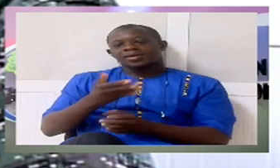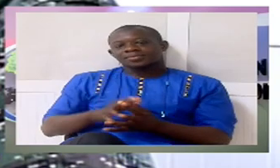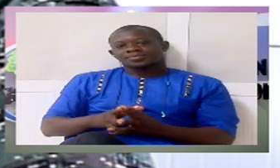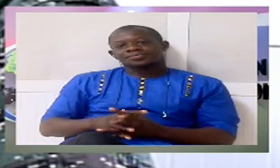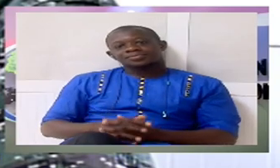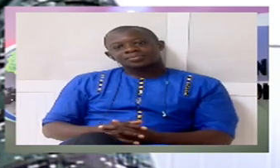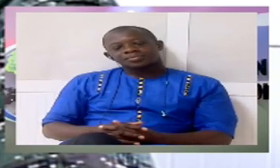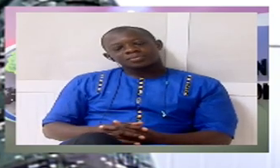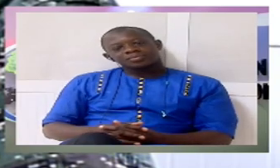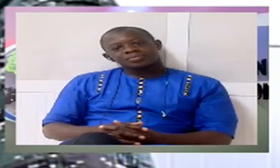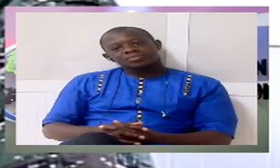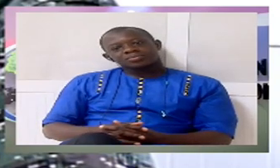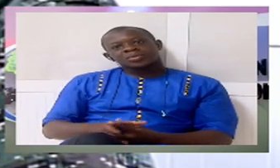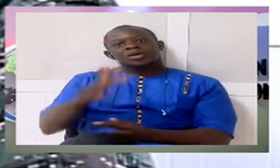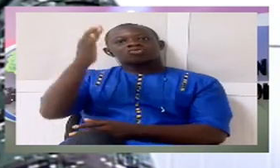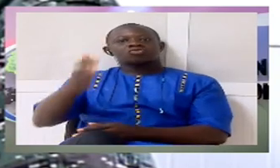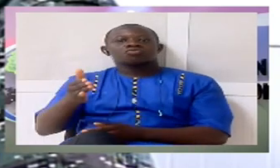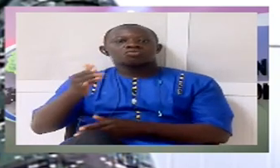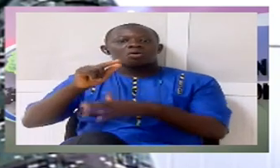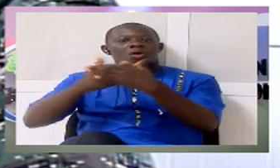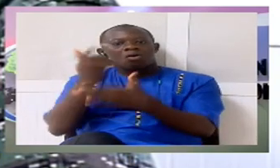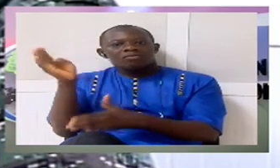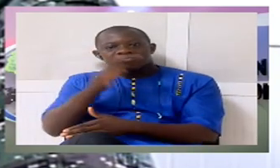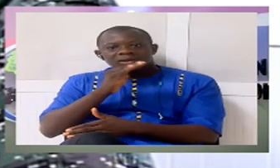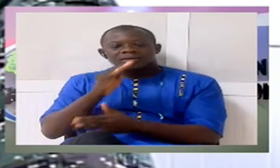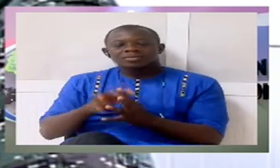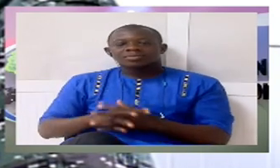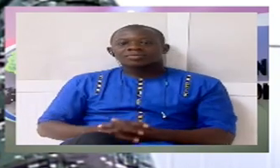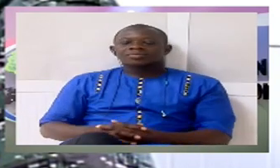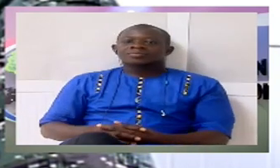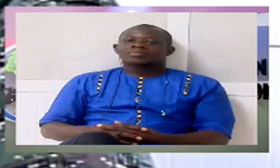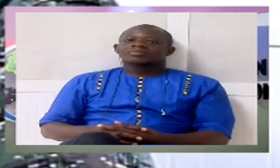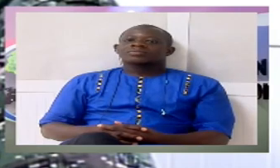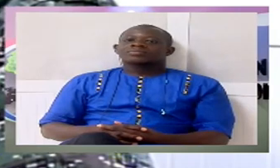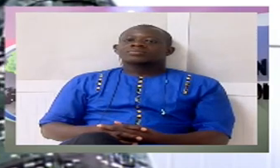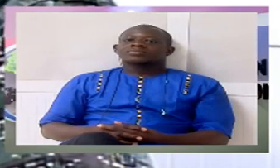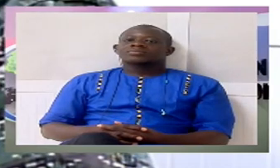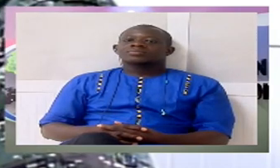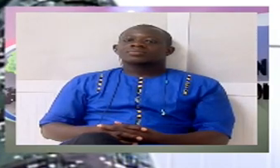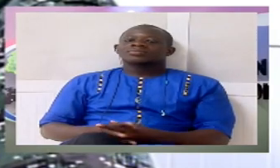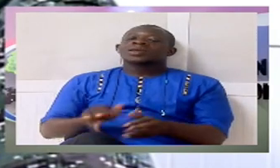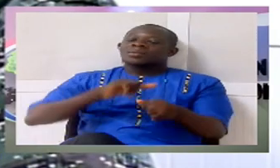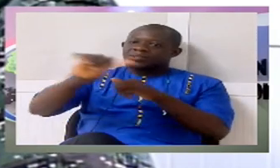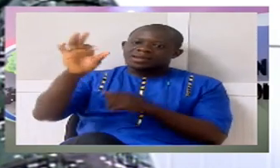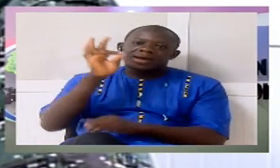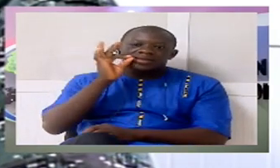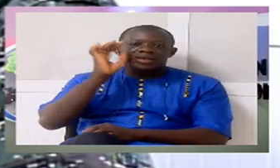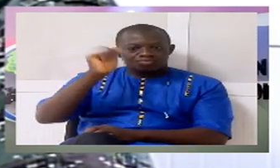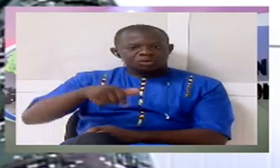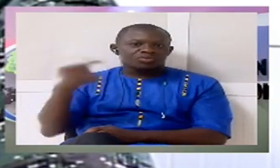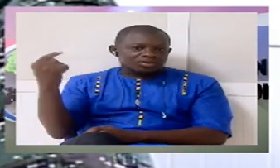rayé. True or false? Degala wala du dega? Yes. Answer true. So that we can hear.